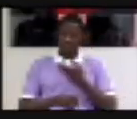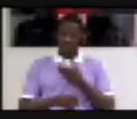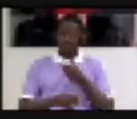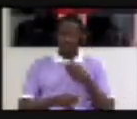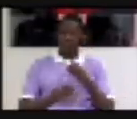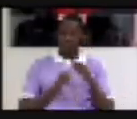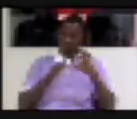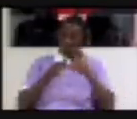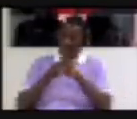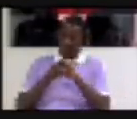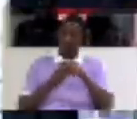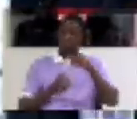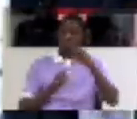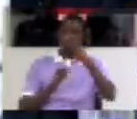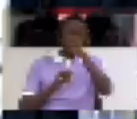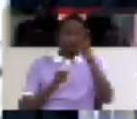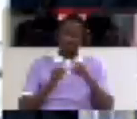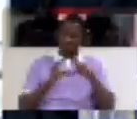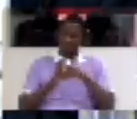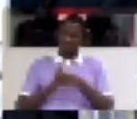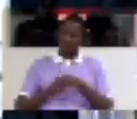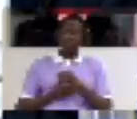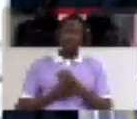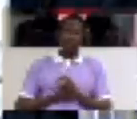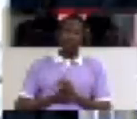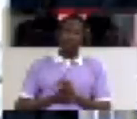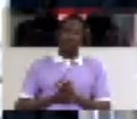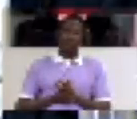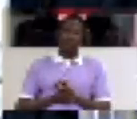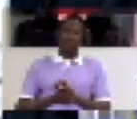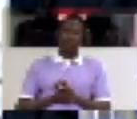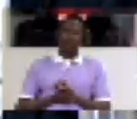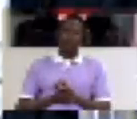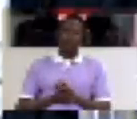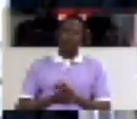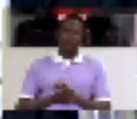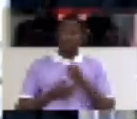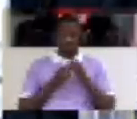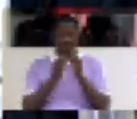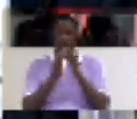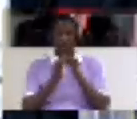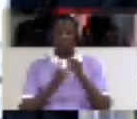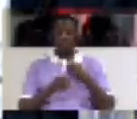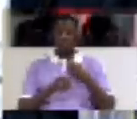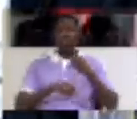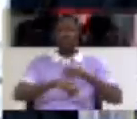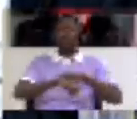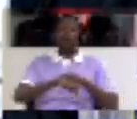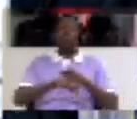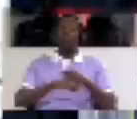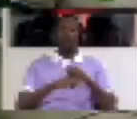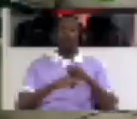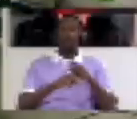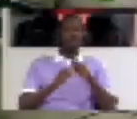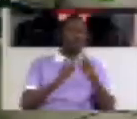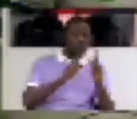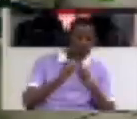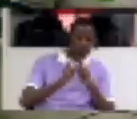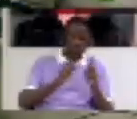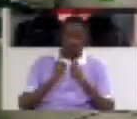No, I can say this, Council, 100% that during adjournment debate or during the debate